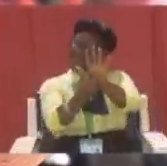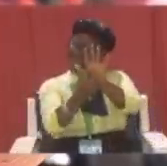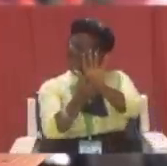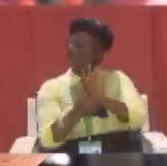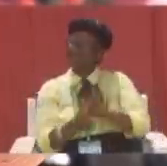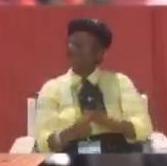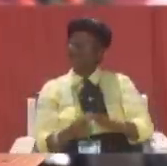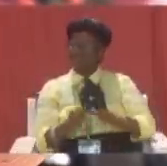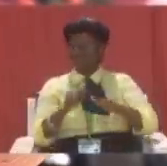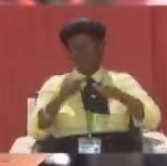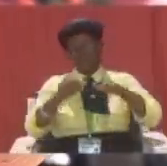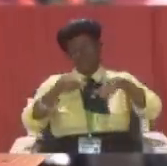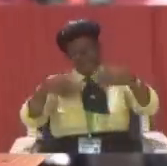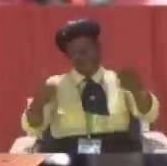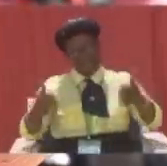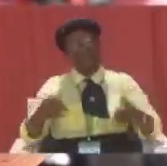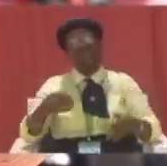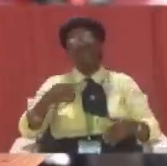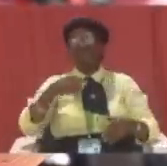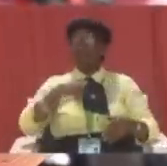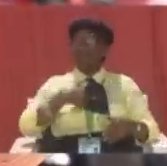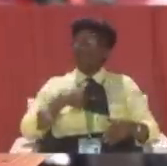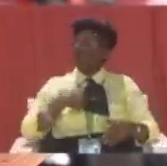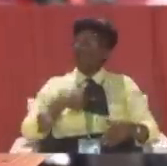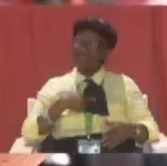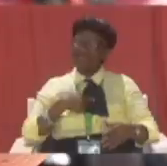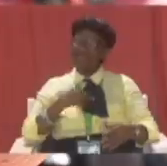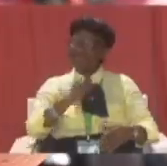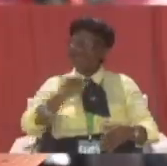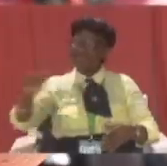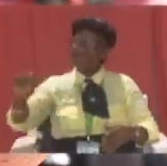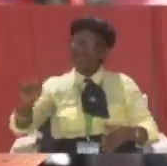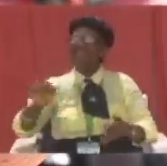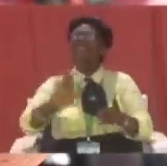Give me an evidence. Give me a proof